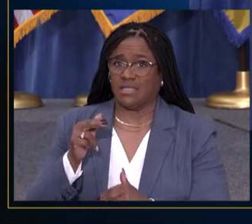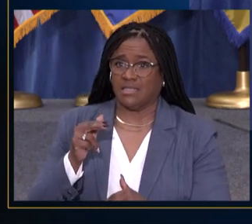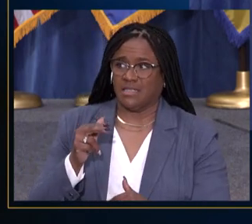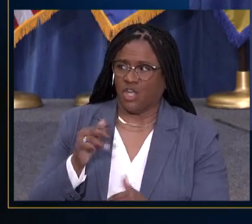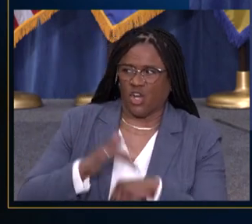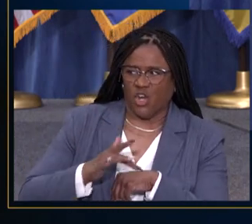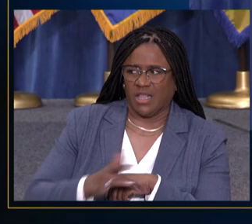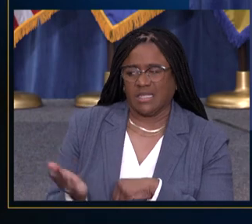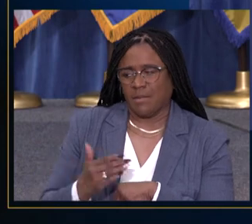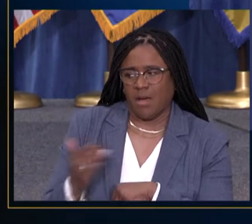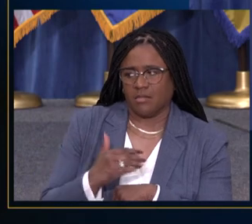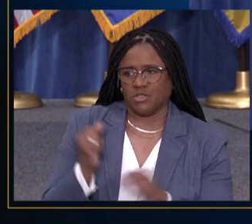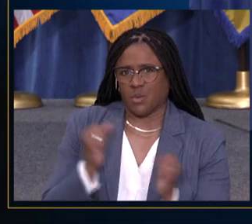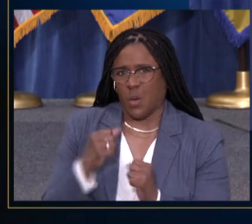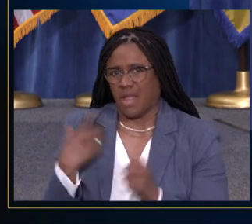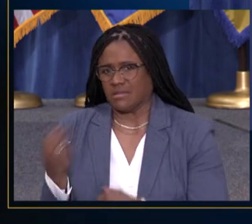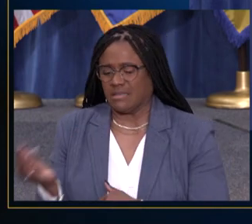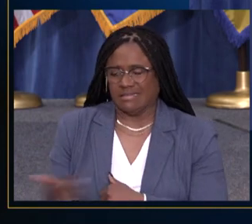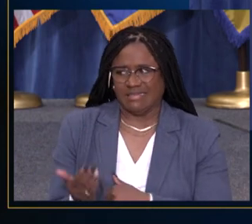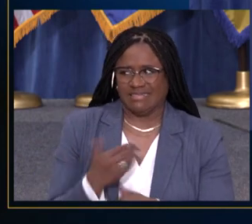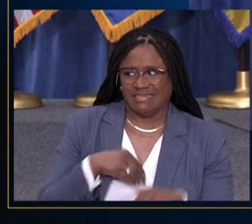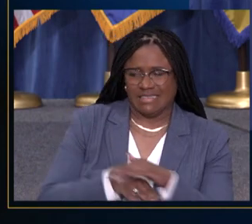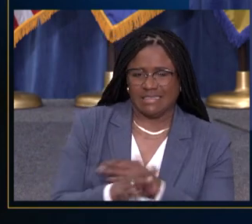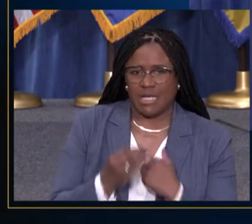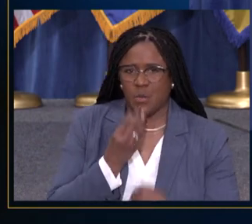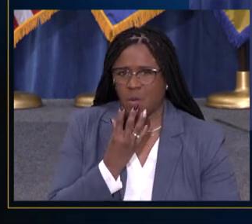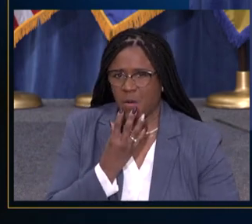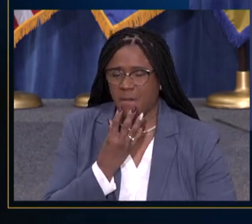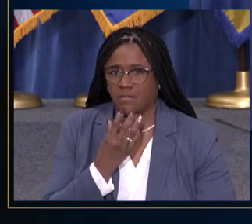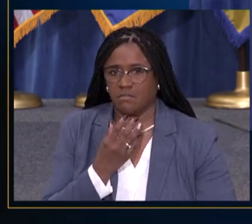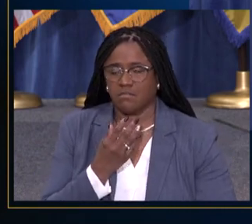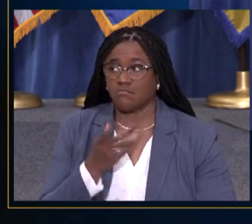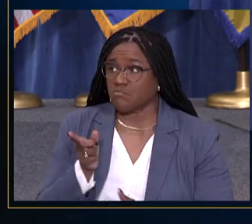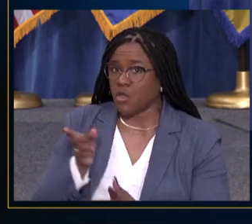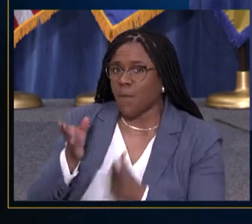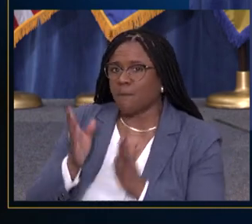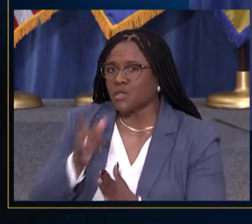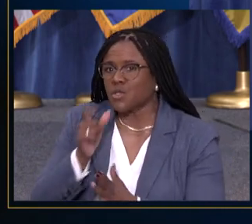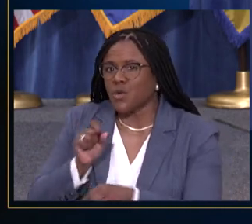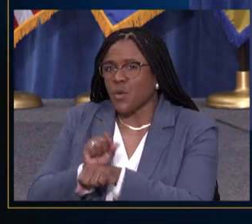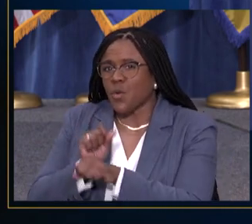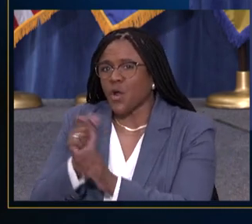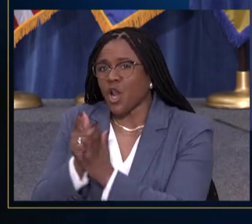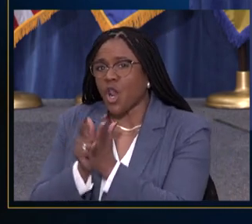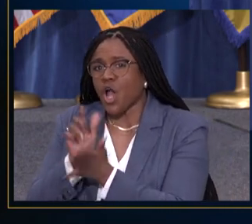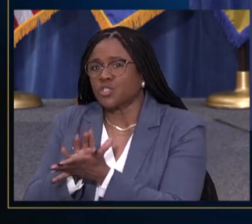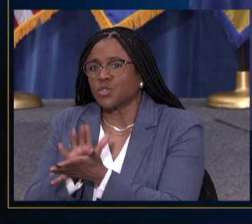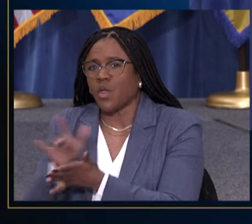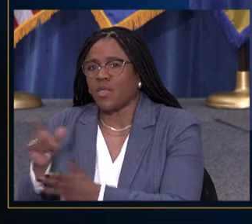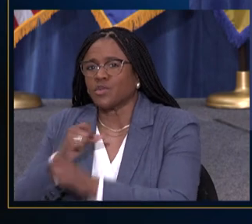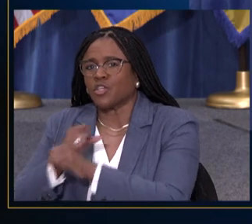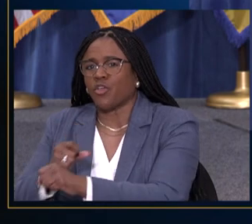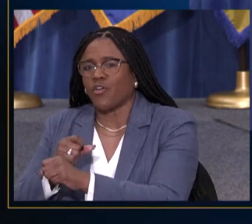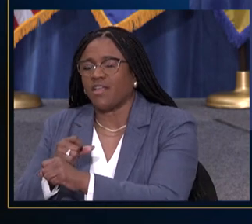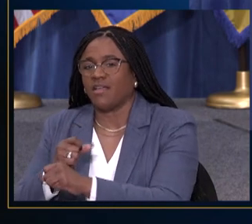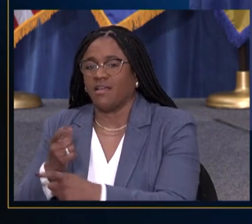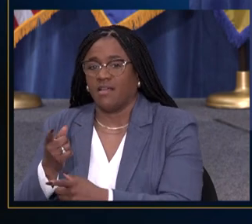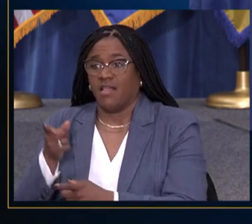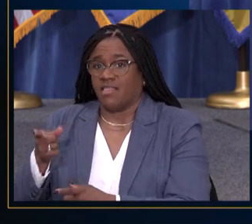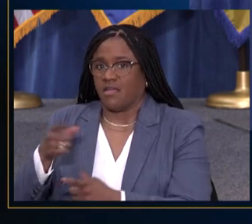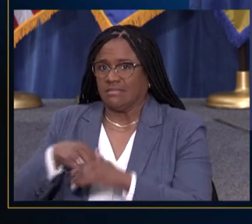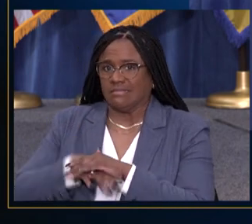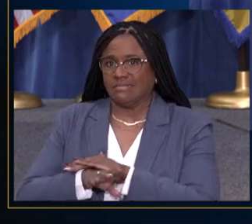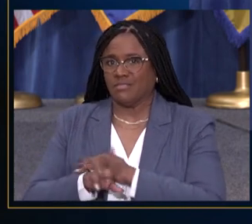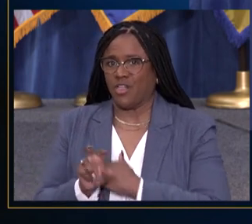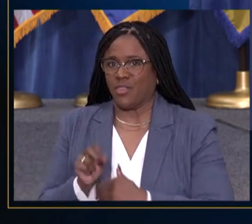in. It was the person who worked at the law school as a security guard who would let us stay an extra